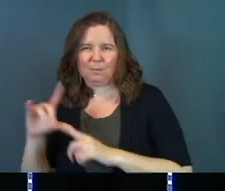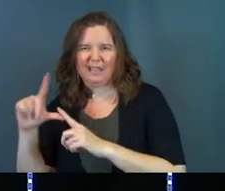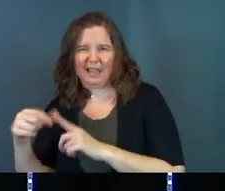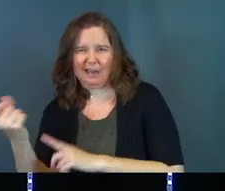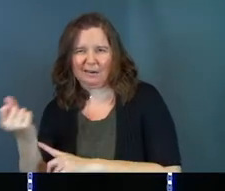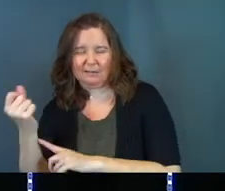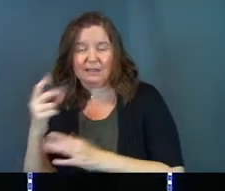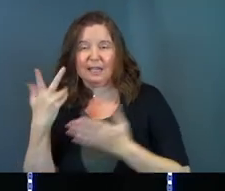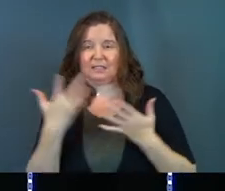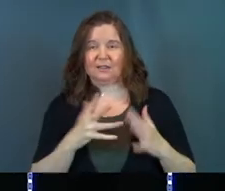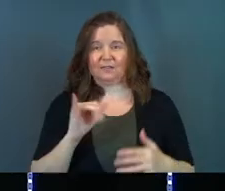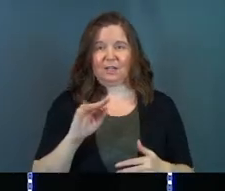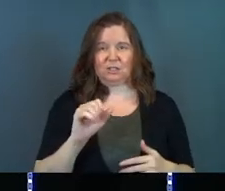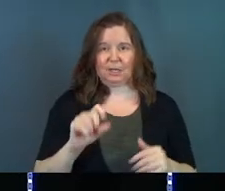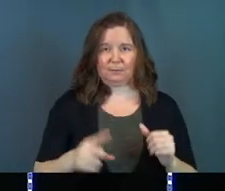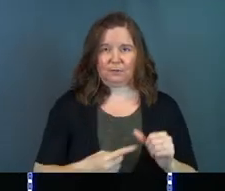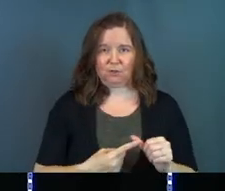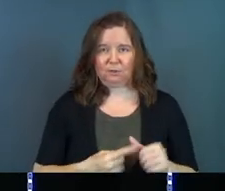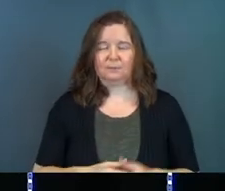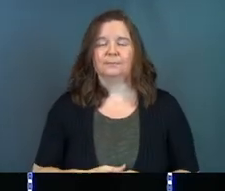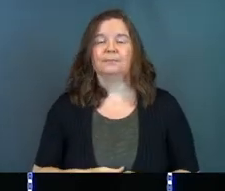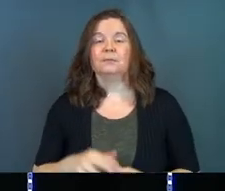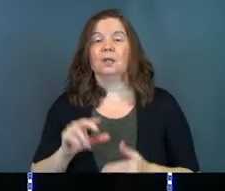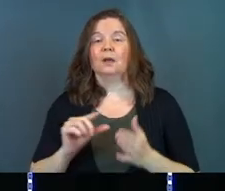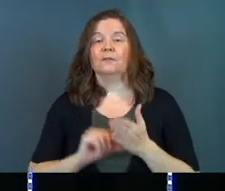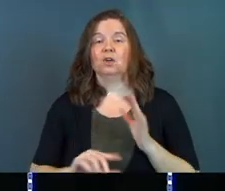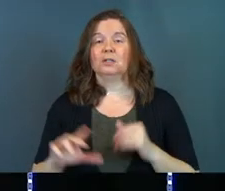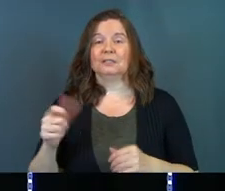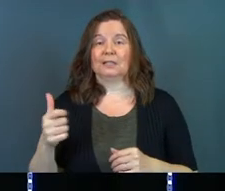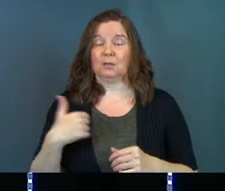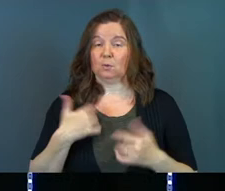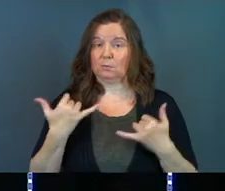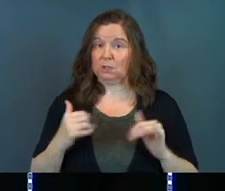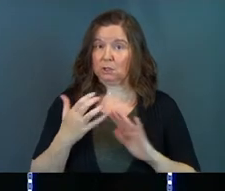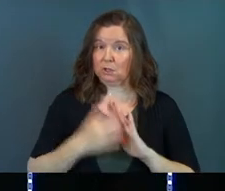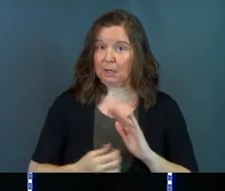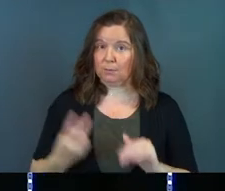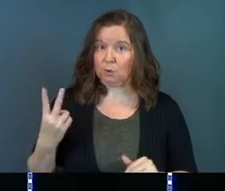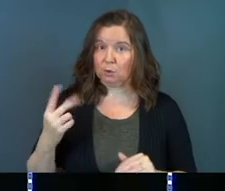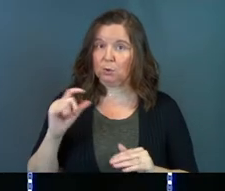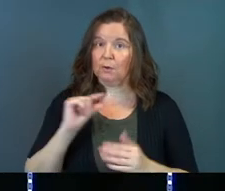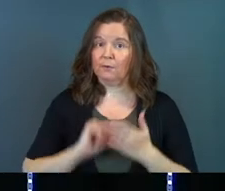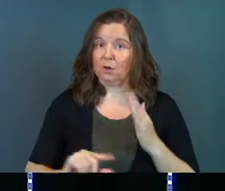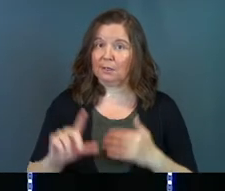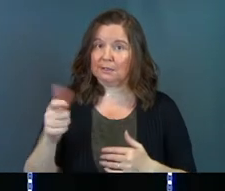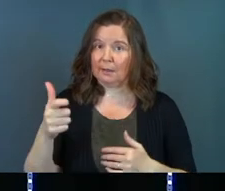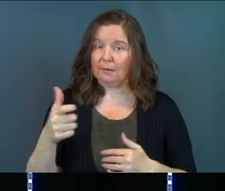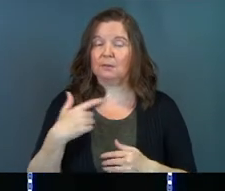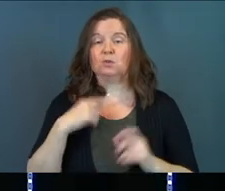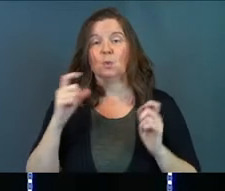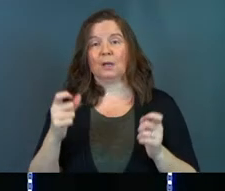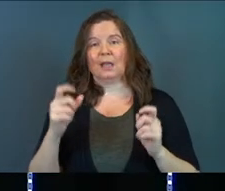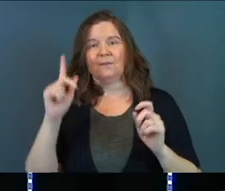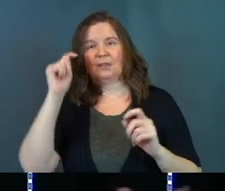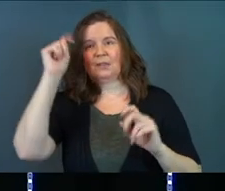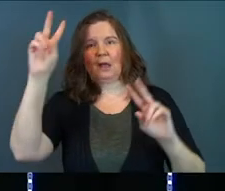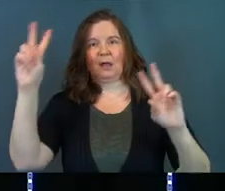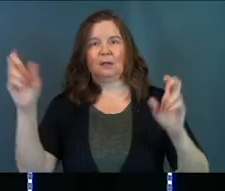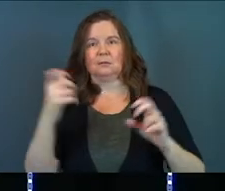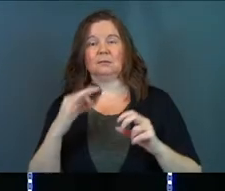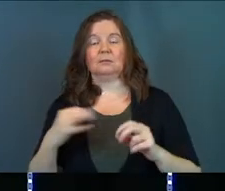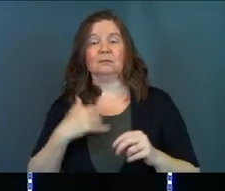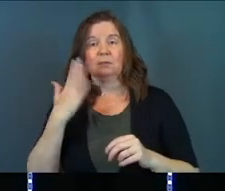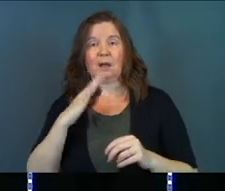Let's finish up James first. Go to verse 10. So I'm still in chapter 2, verse 10. So I gave you that theology